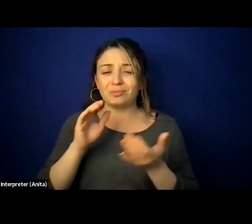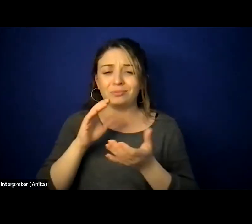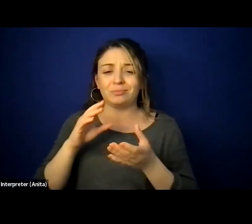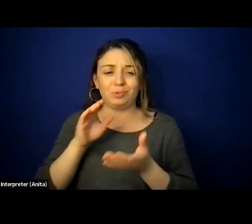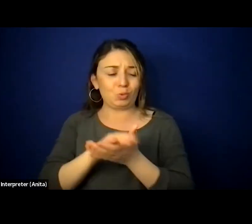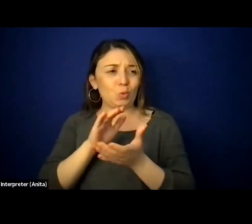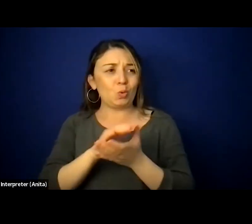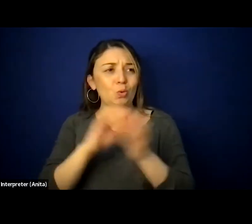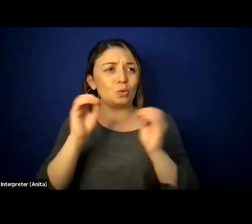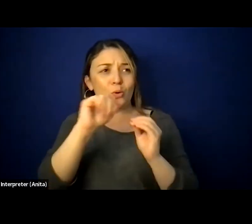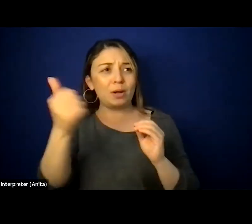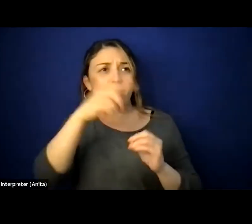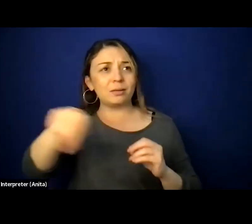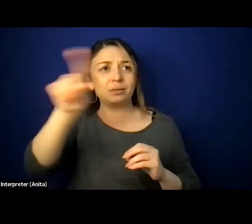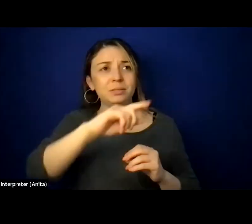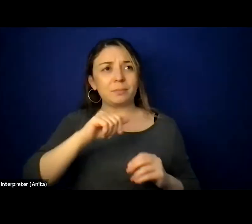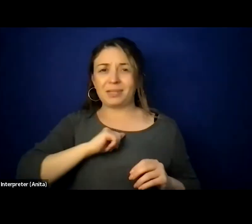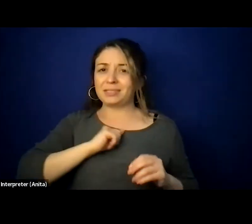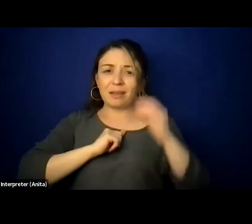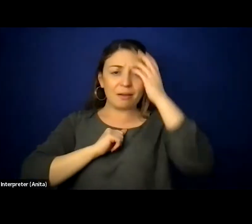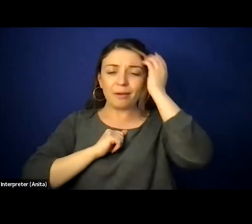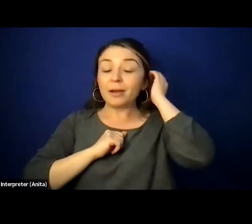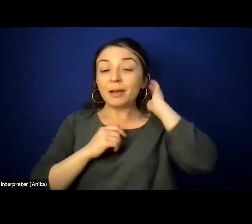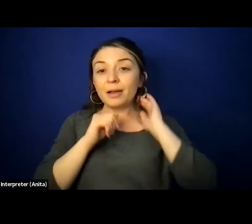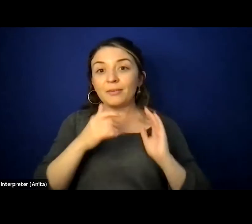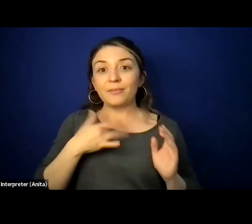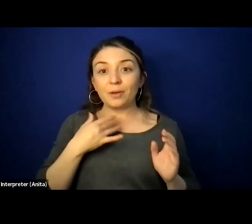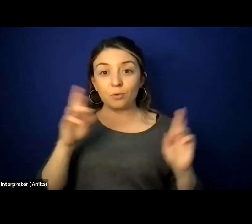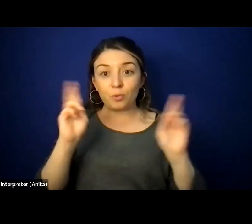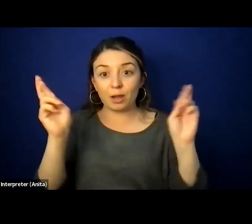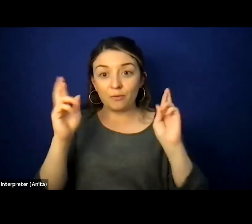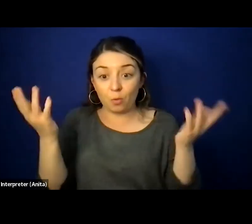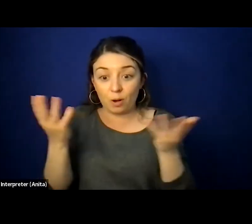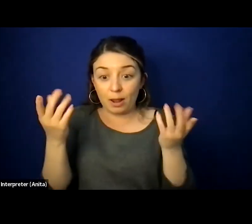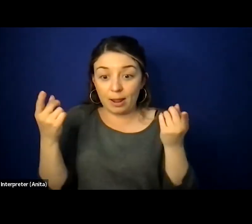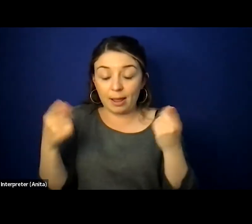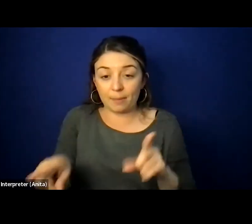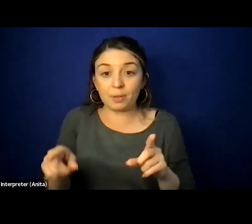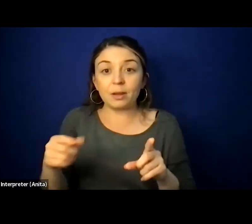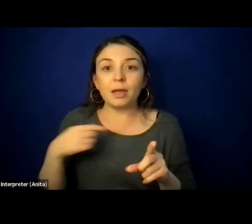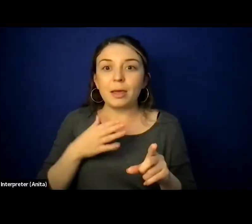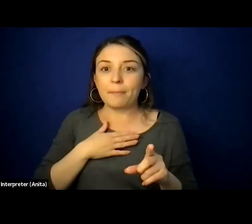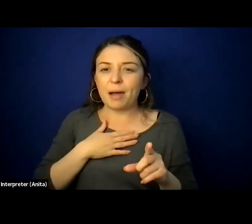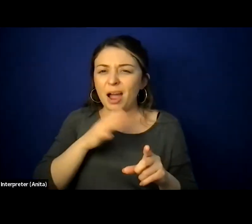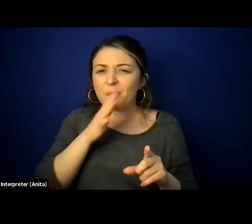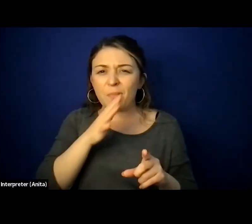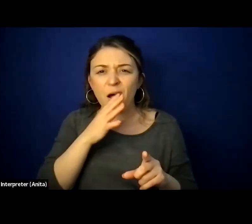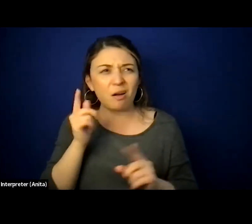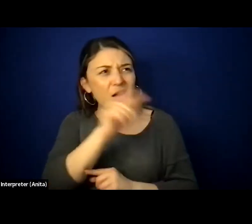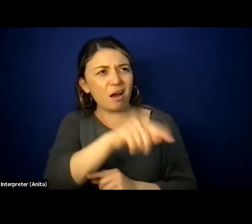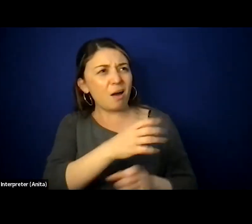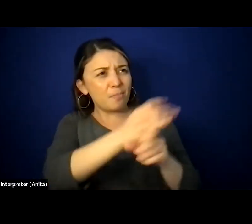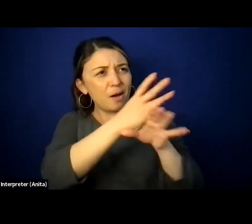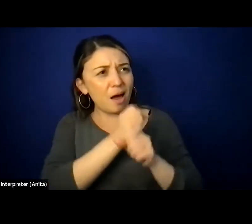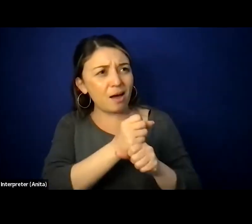myself the next day, was ready for the absolute word lashing that my mother gave them.